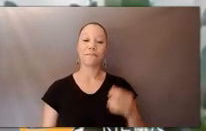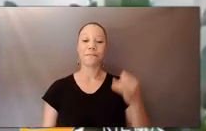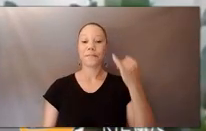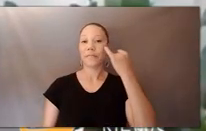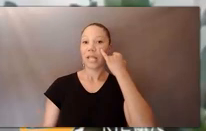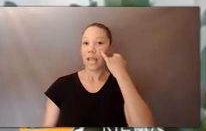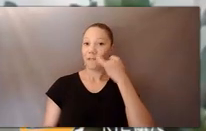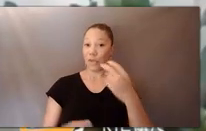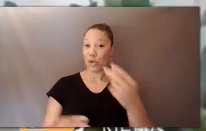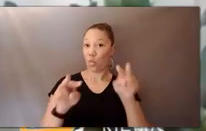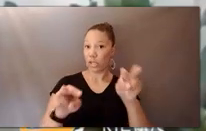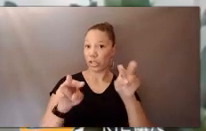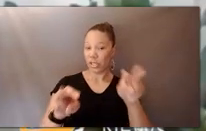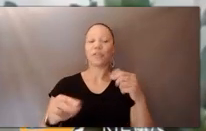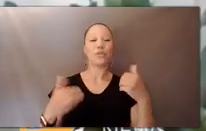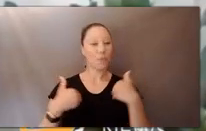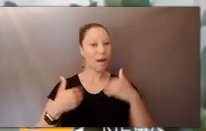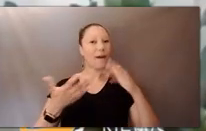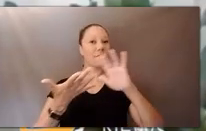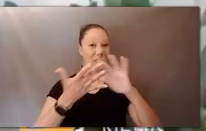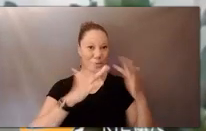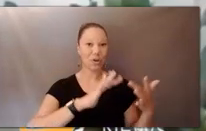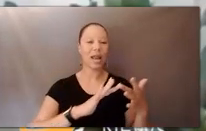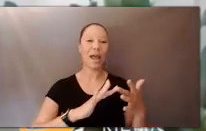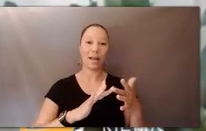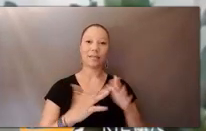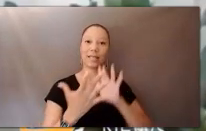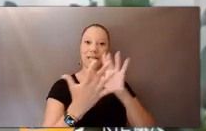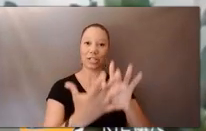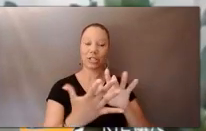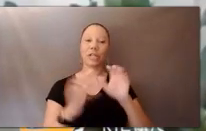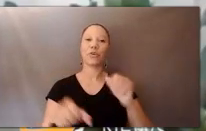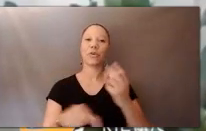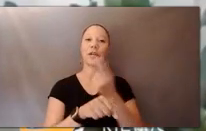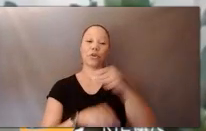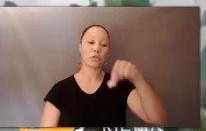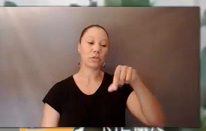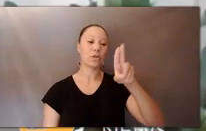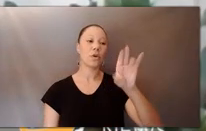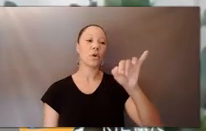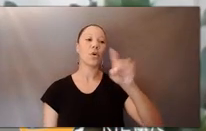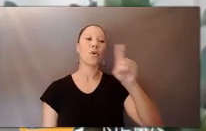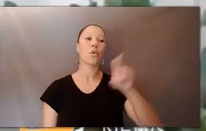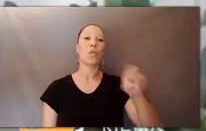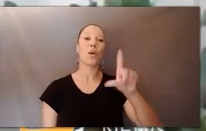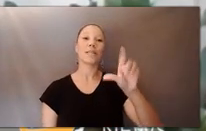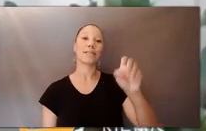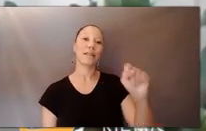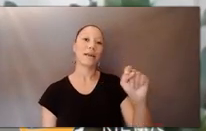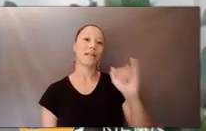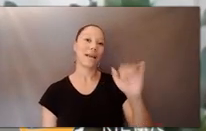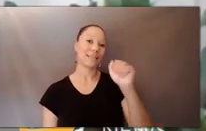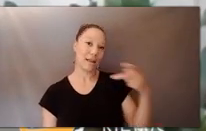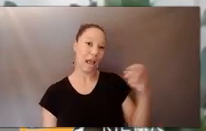which if you're watching this, you have internet connection. So there's Quizlet, Quizlet. That's the app or